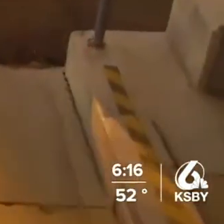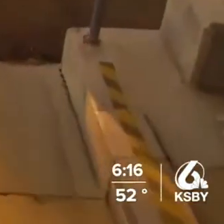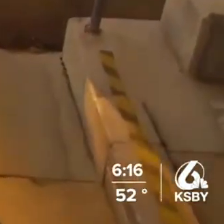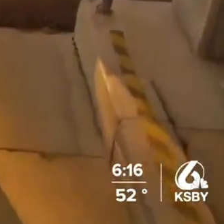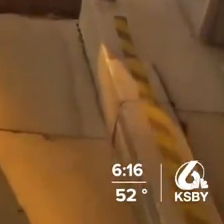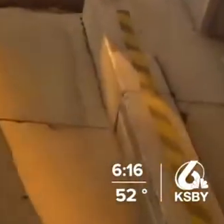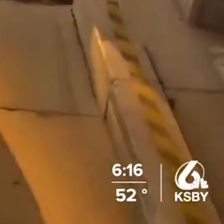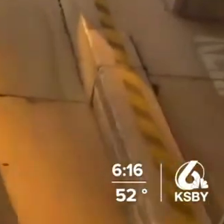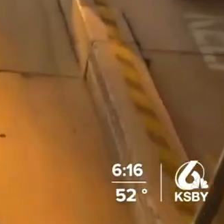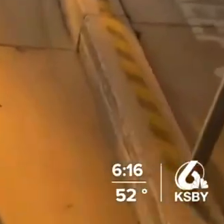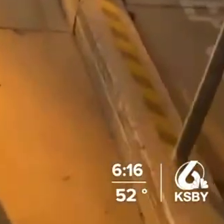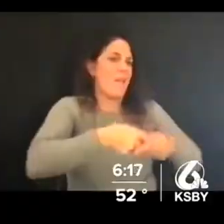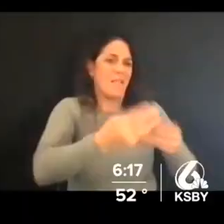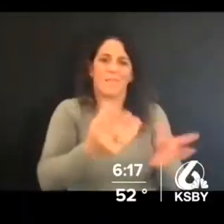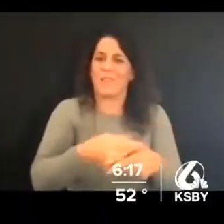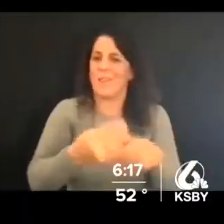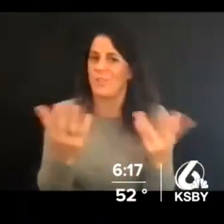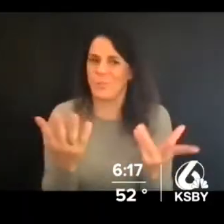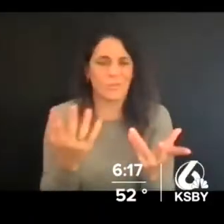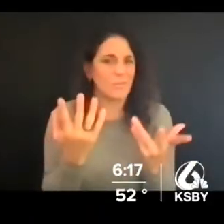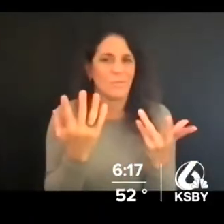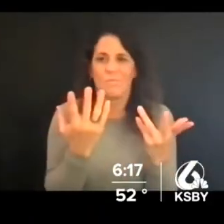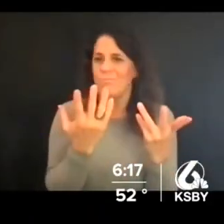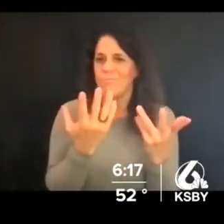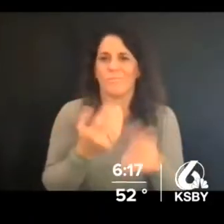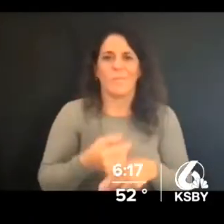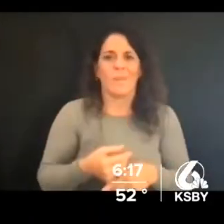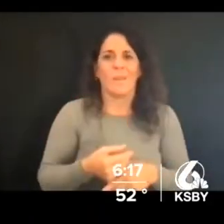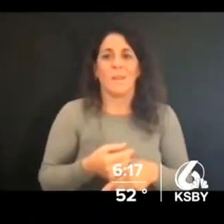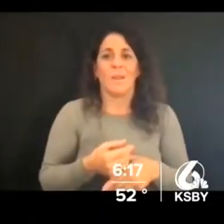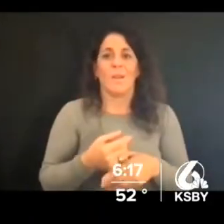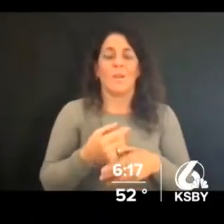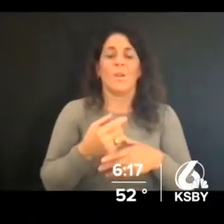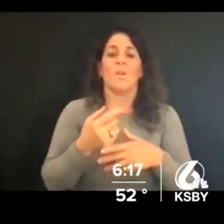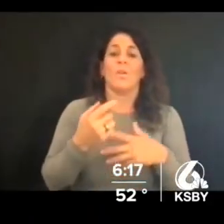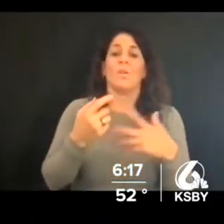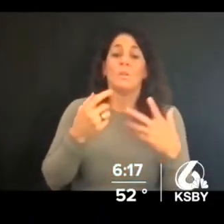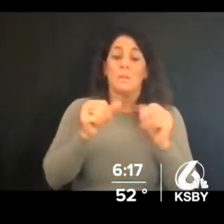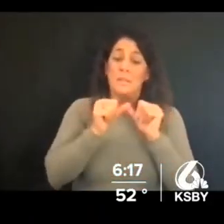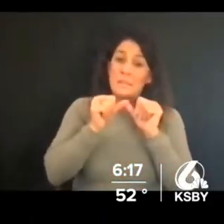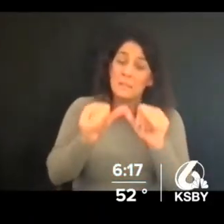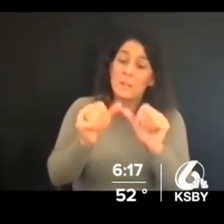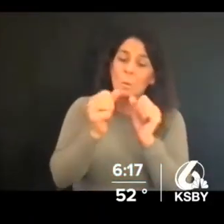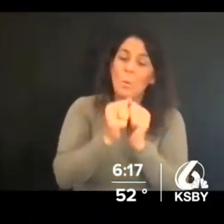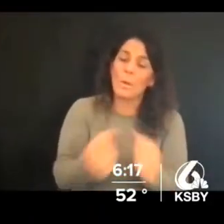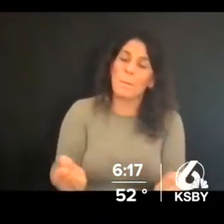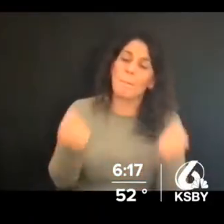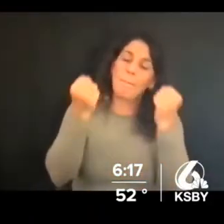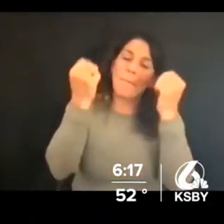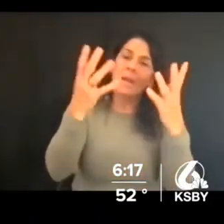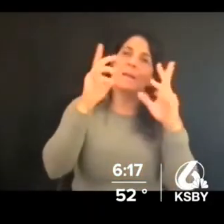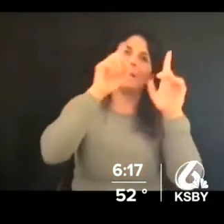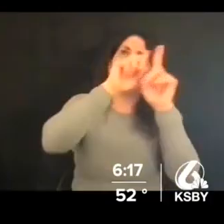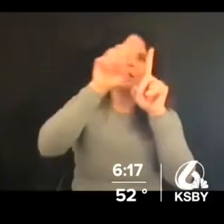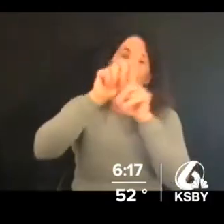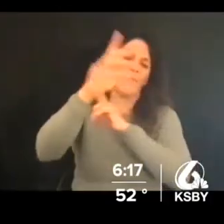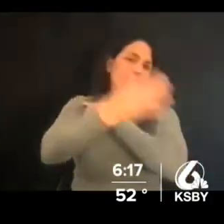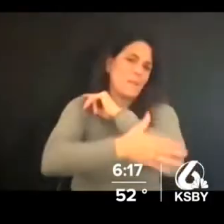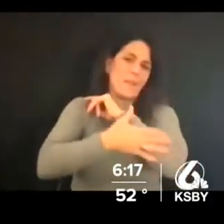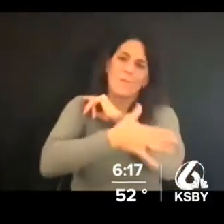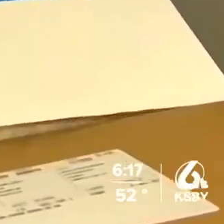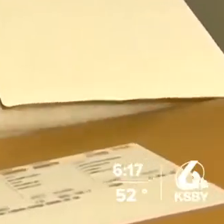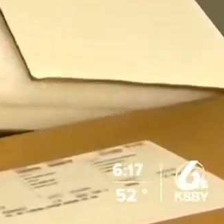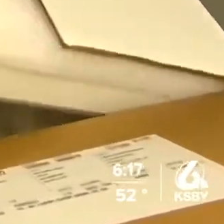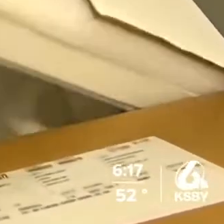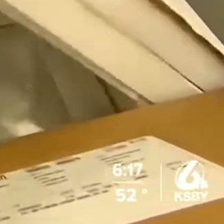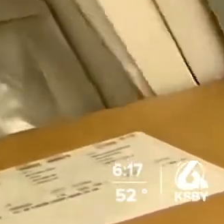a fair number of doses. We are consistent with a lot of other counties. There simply isn't enough